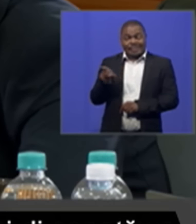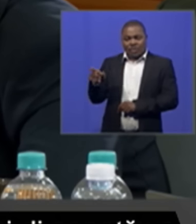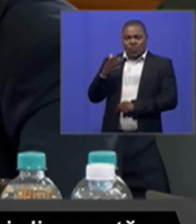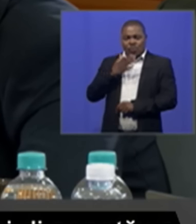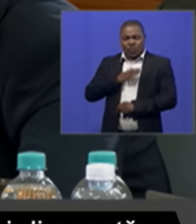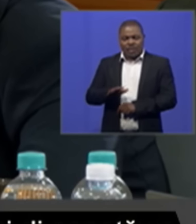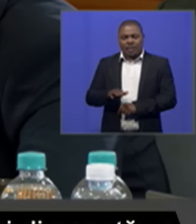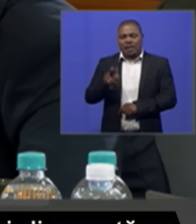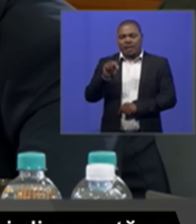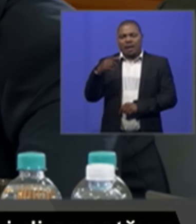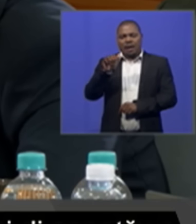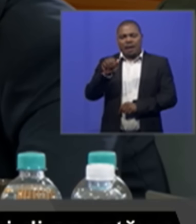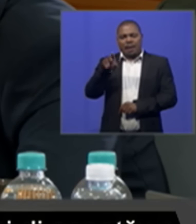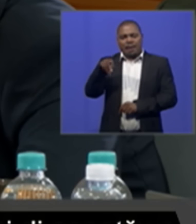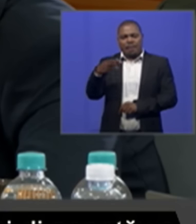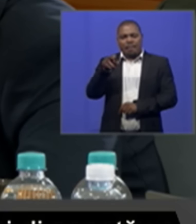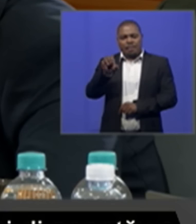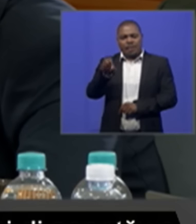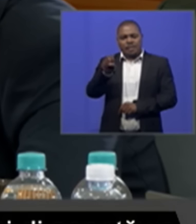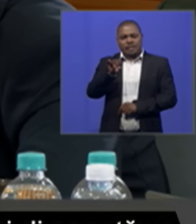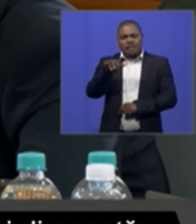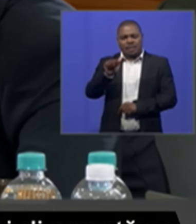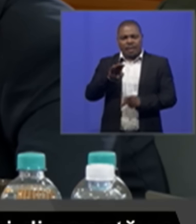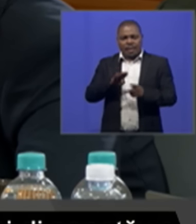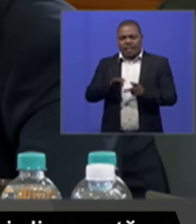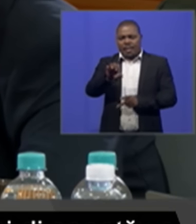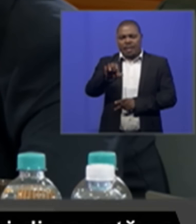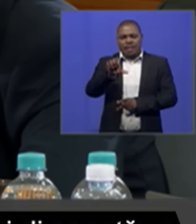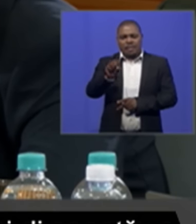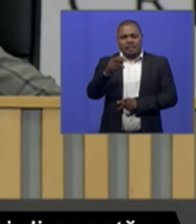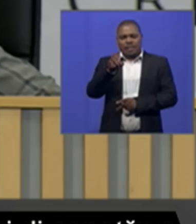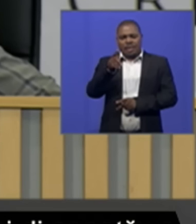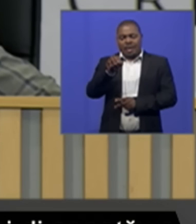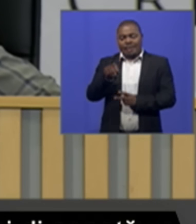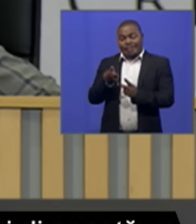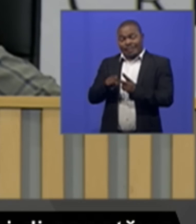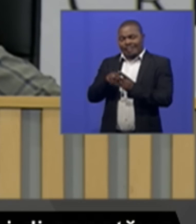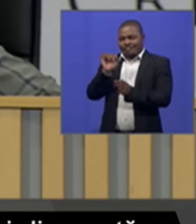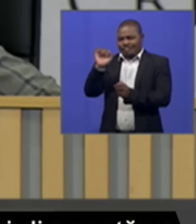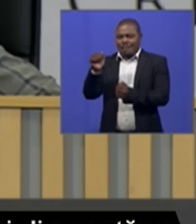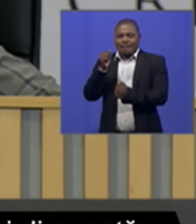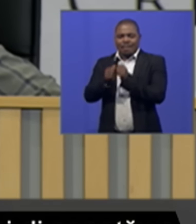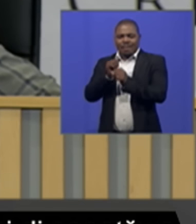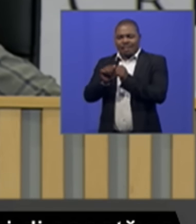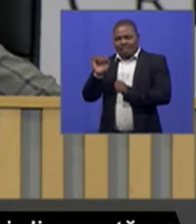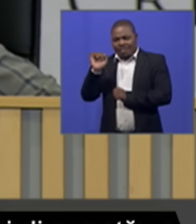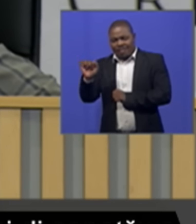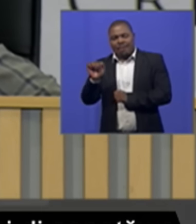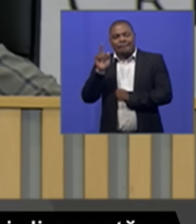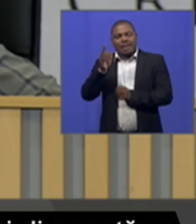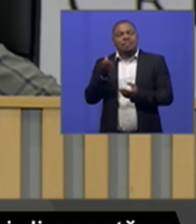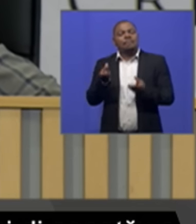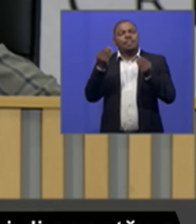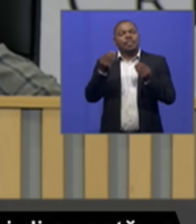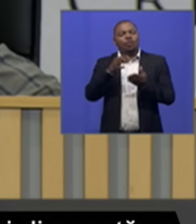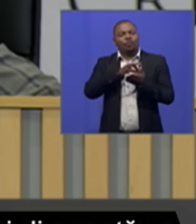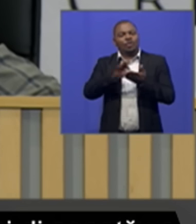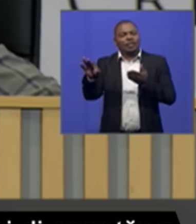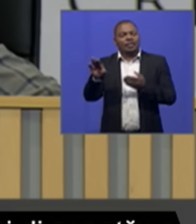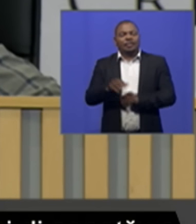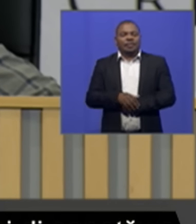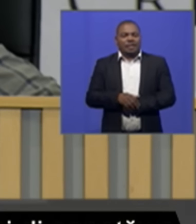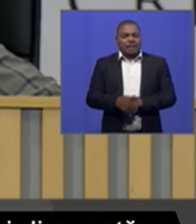le Ngapheshea e le go khampani ya morwa rragwe di humana tendara ya TMPD 01. Dipoledišano tša